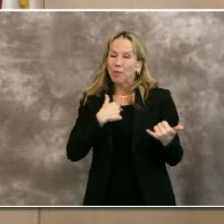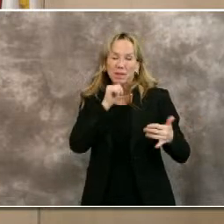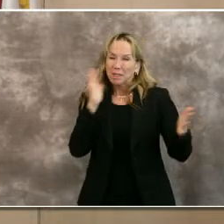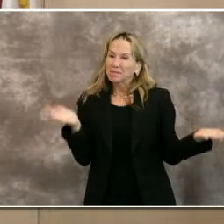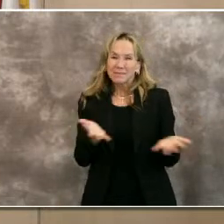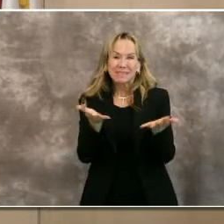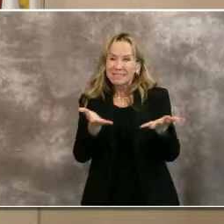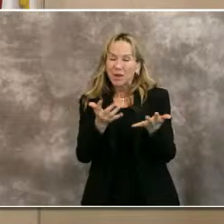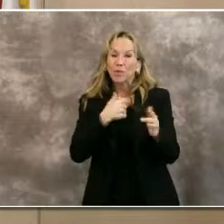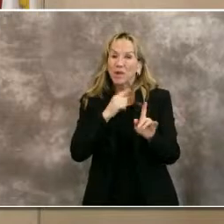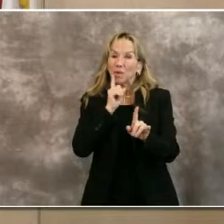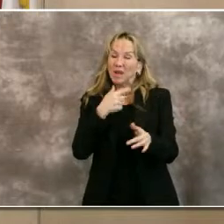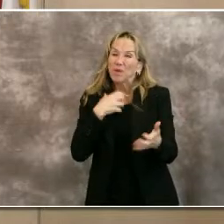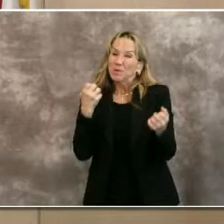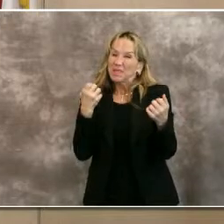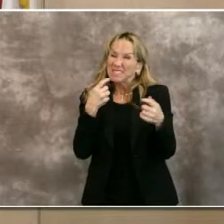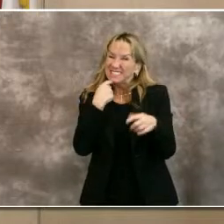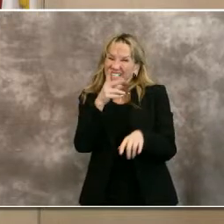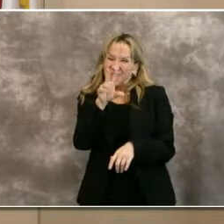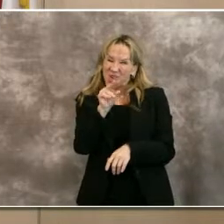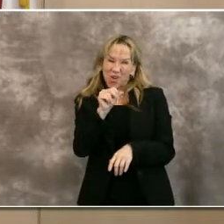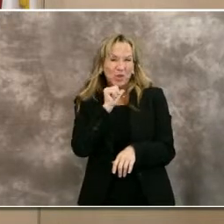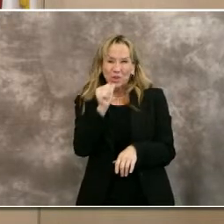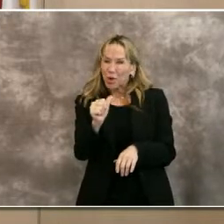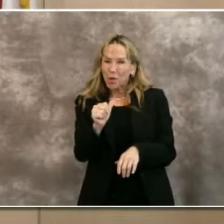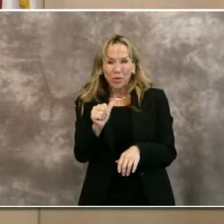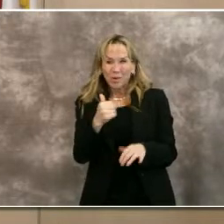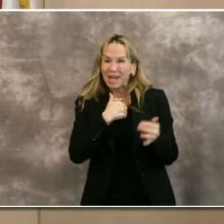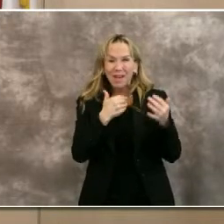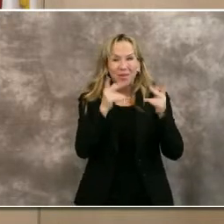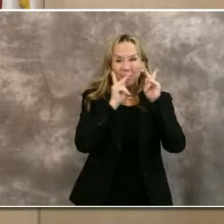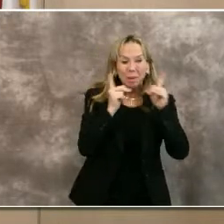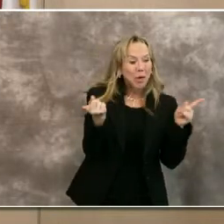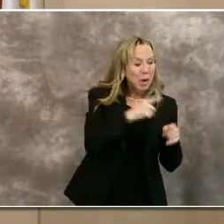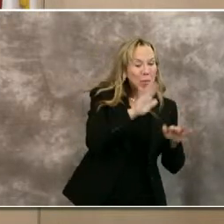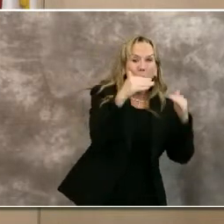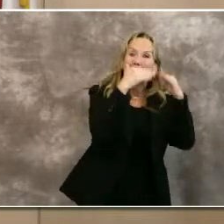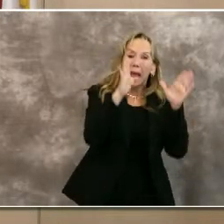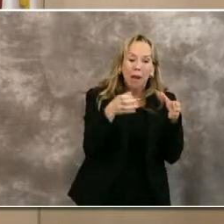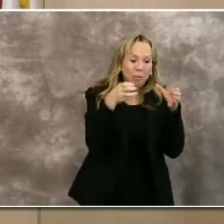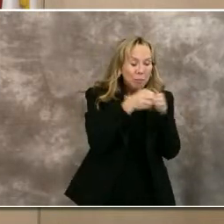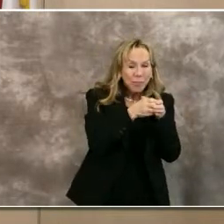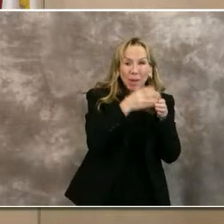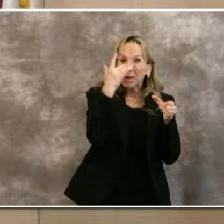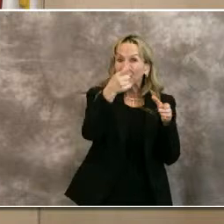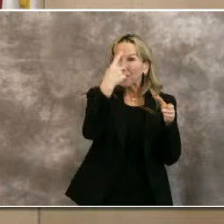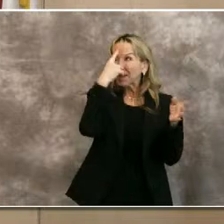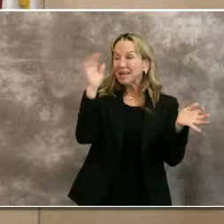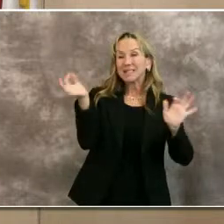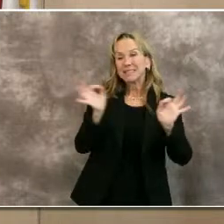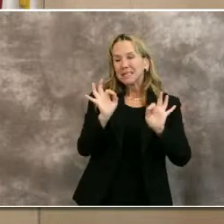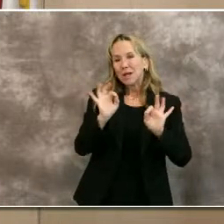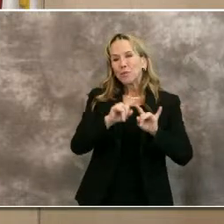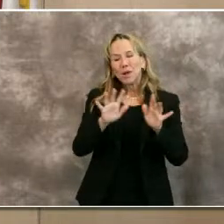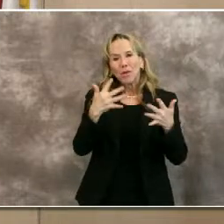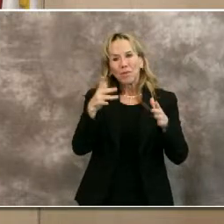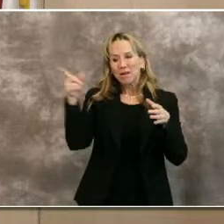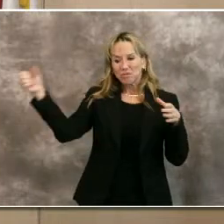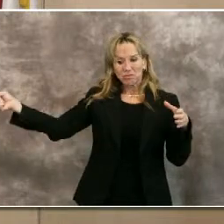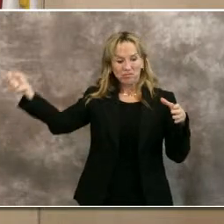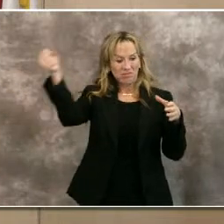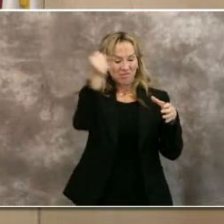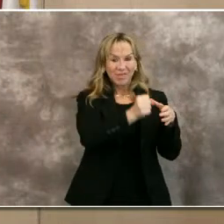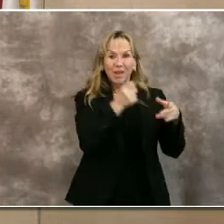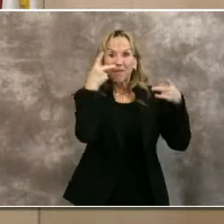advising against it, because when you have individuals outside of your households come together, there is the increased